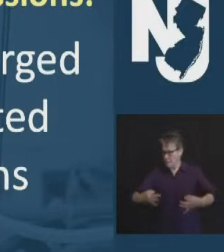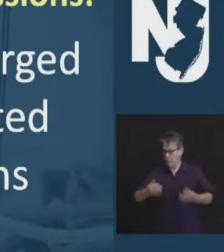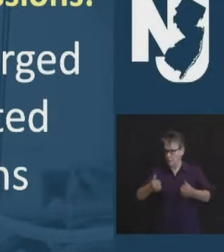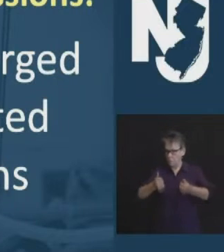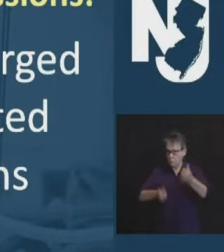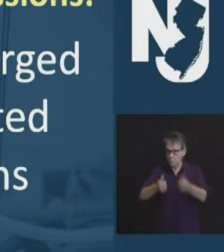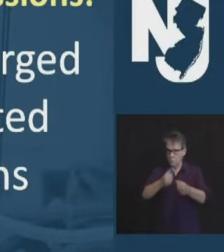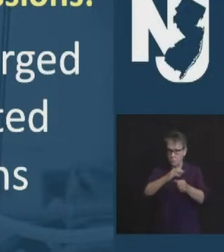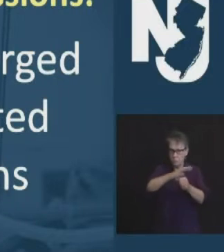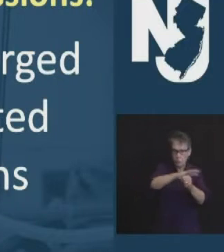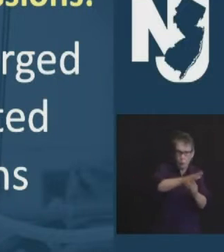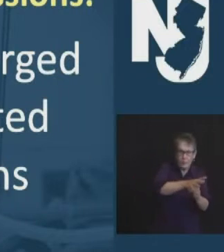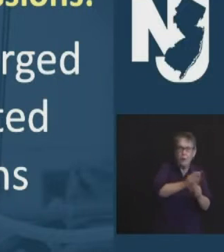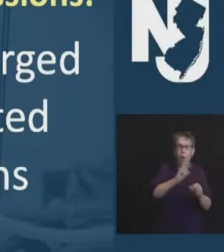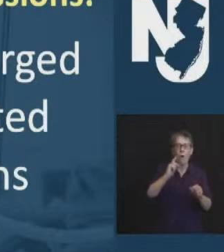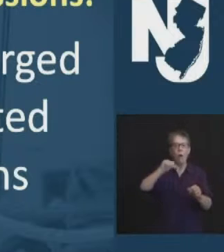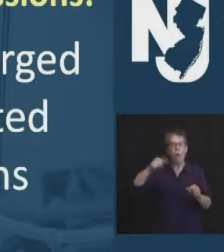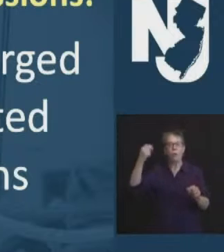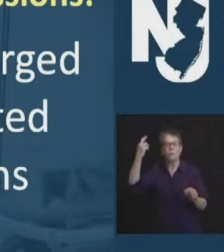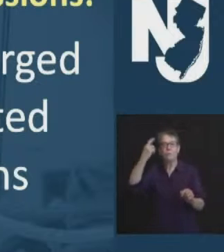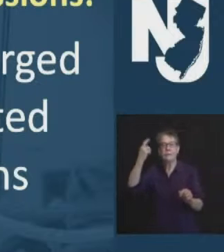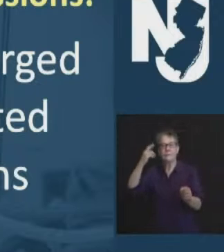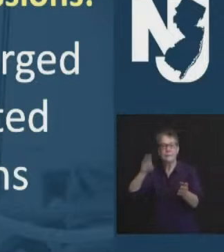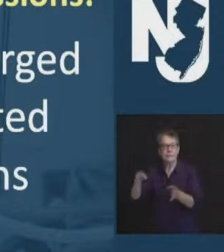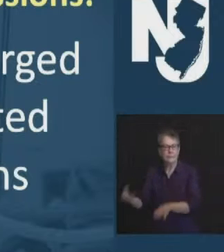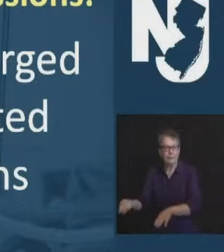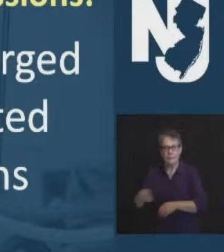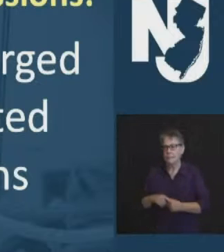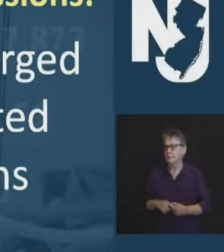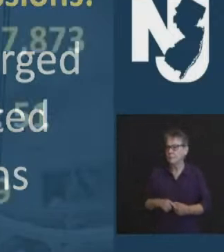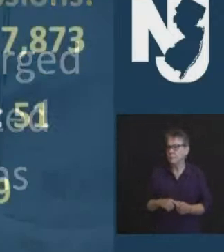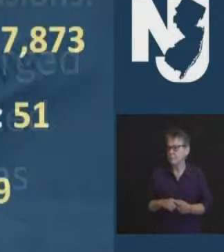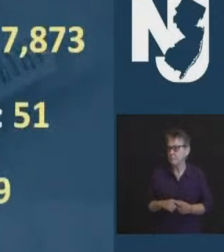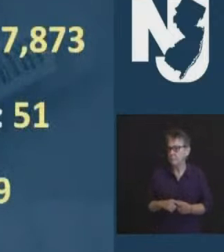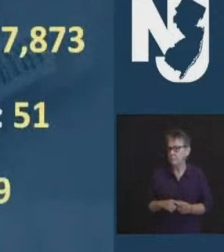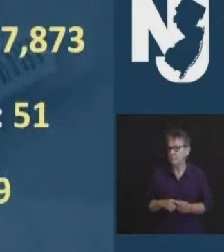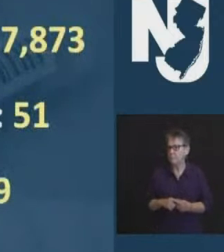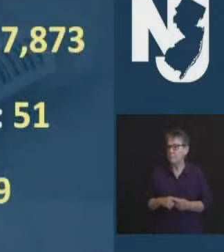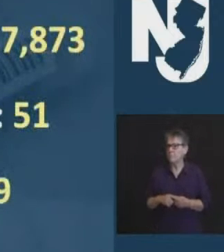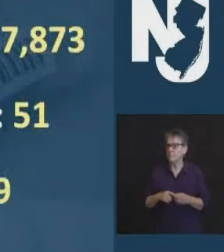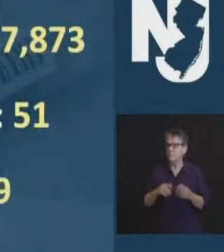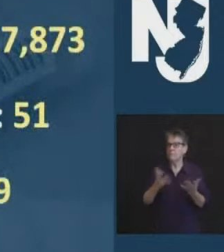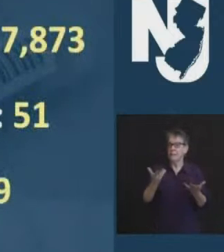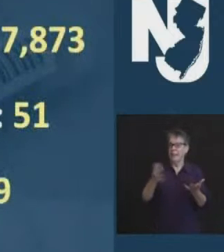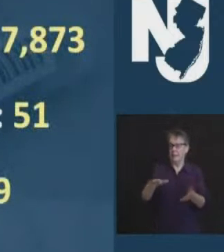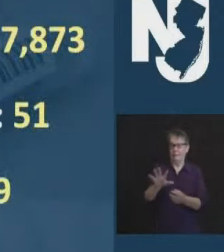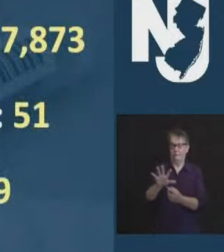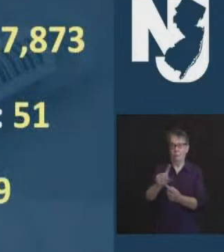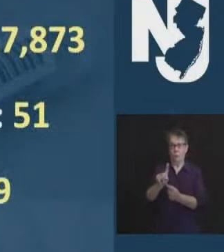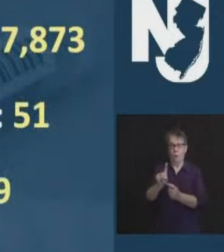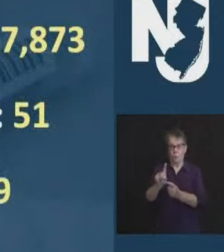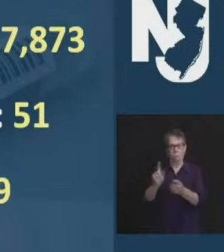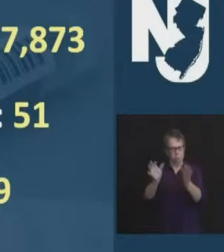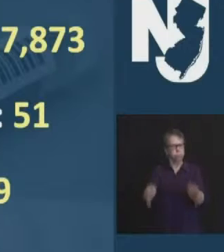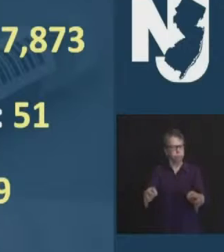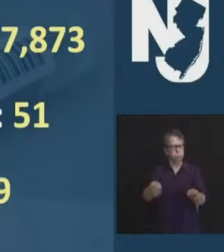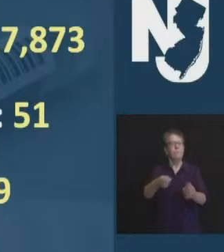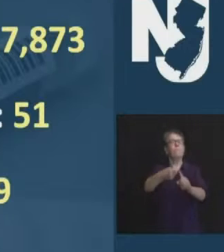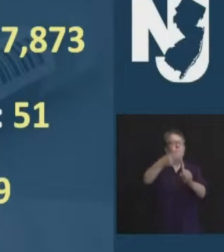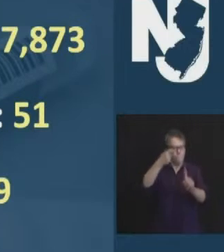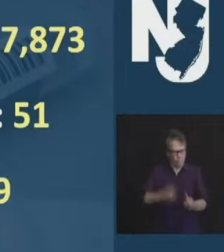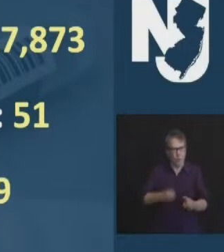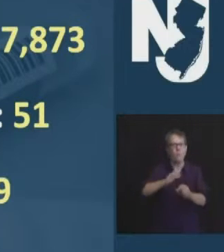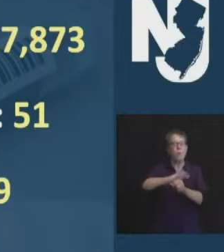51 confirmed COVID-related deaths today, bringing the cumulative total of confirmed deaths to